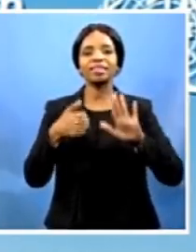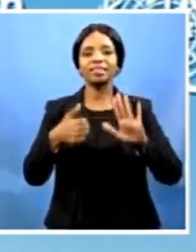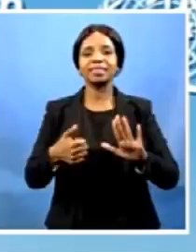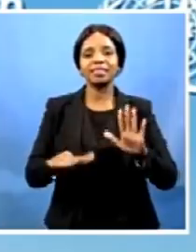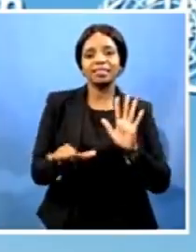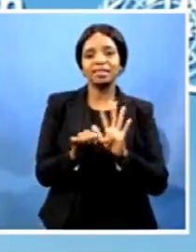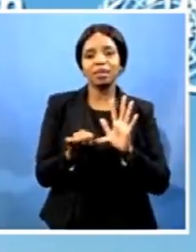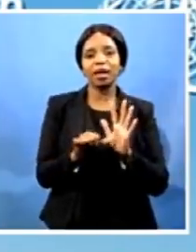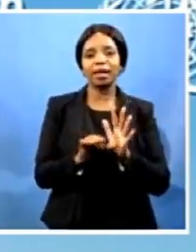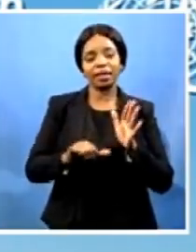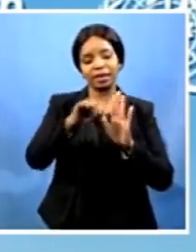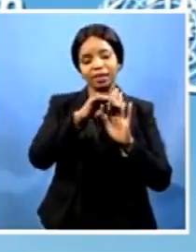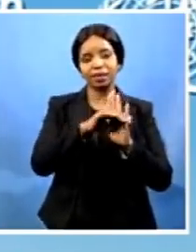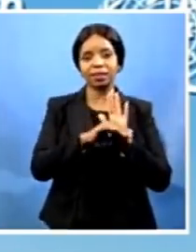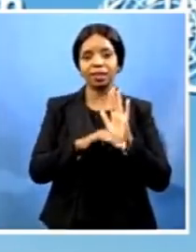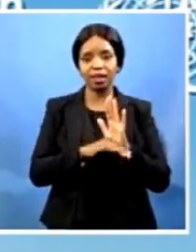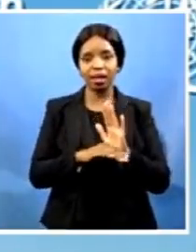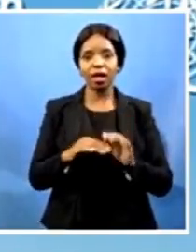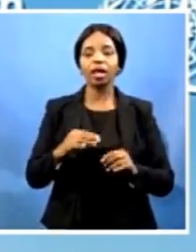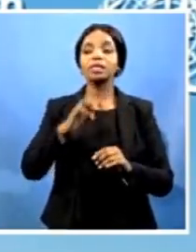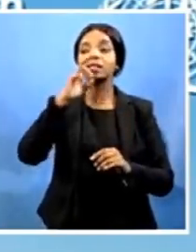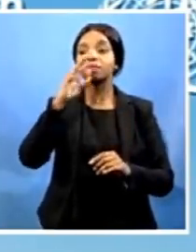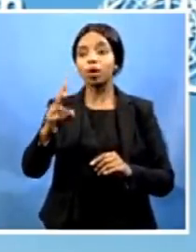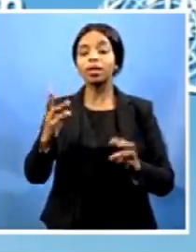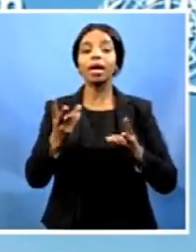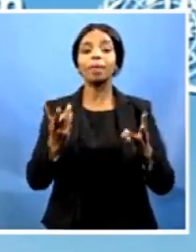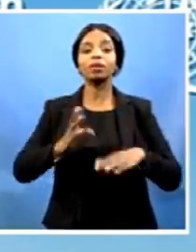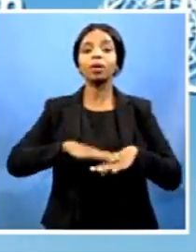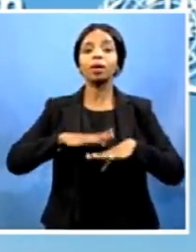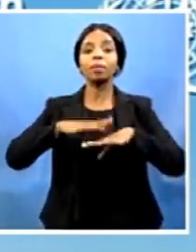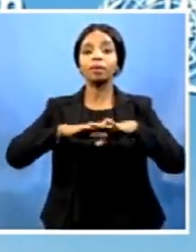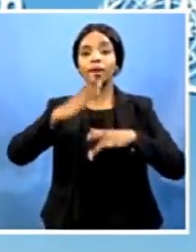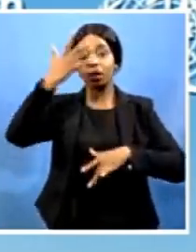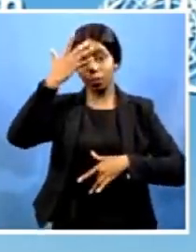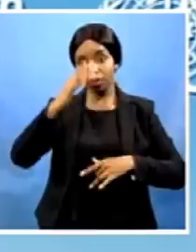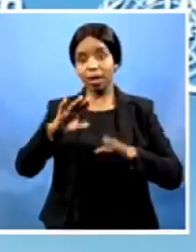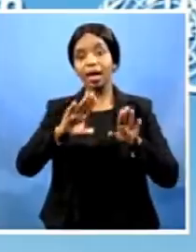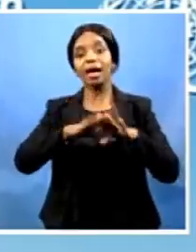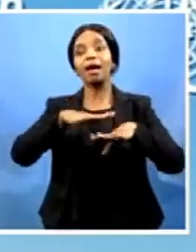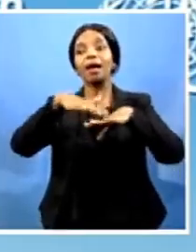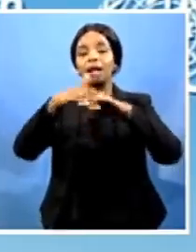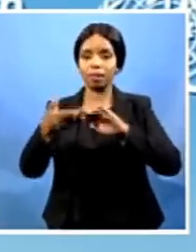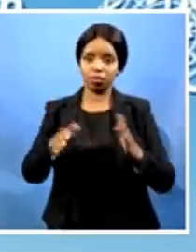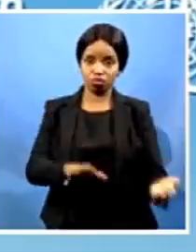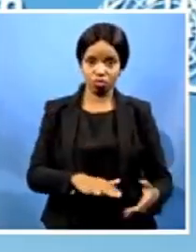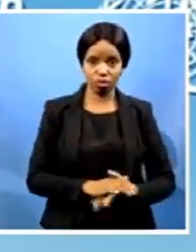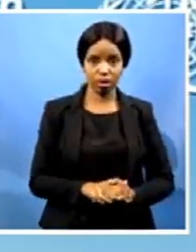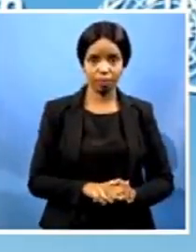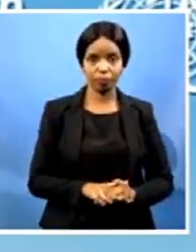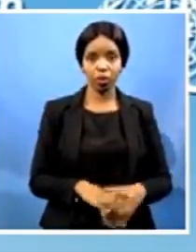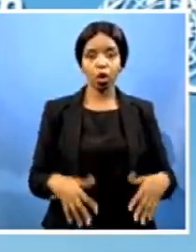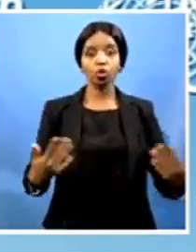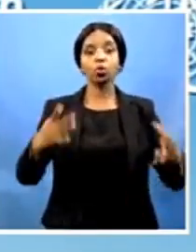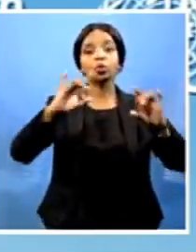cases and more lives will be lost. To be clear, WHO's advice is to find